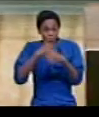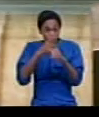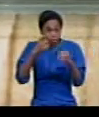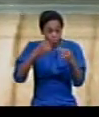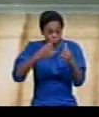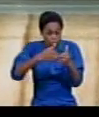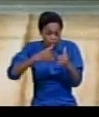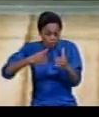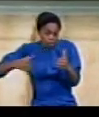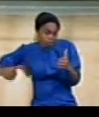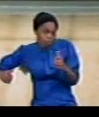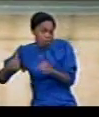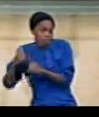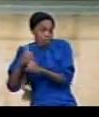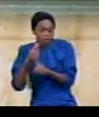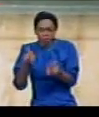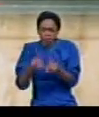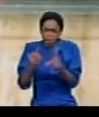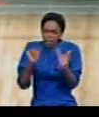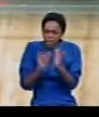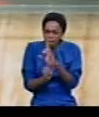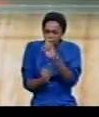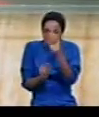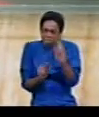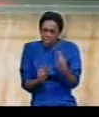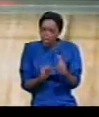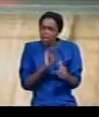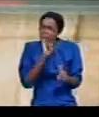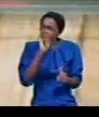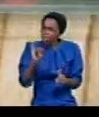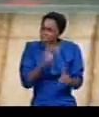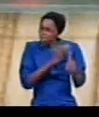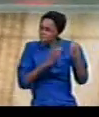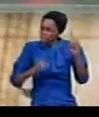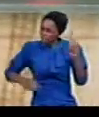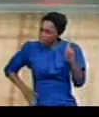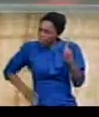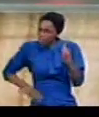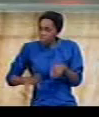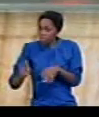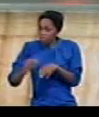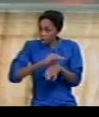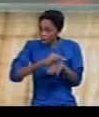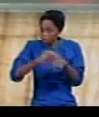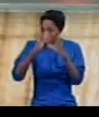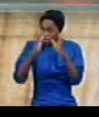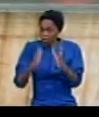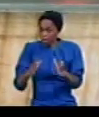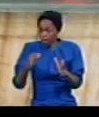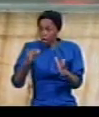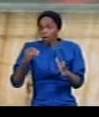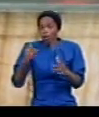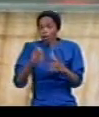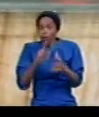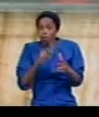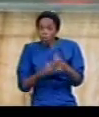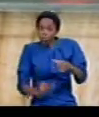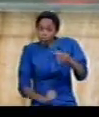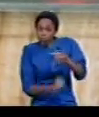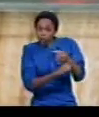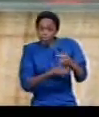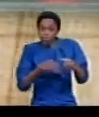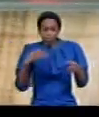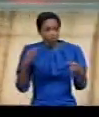yourself like that? Is Christ then the minister, the originator of